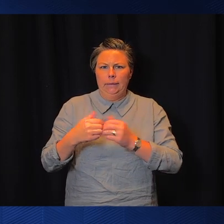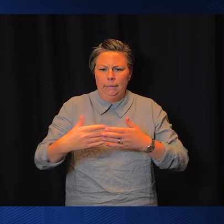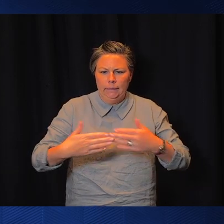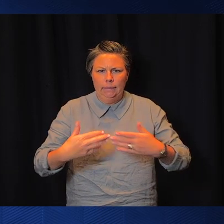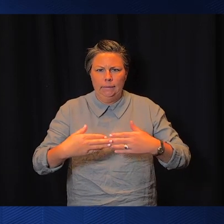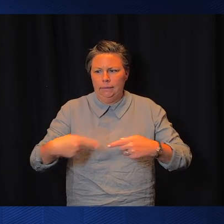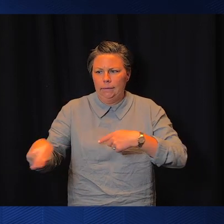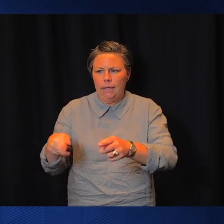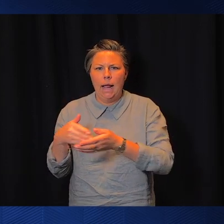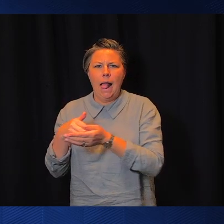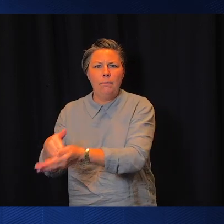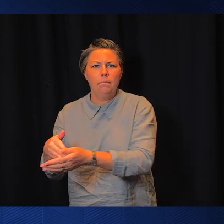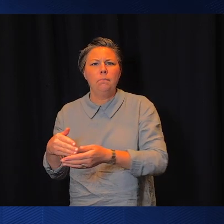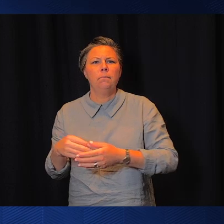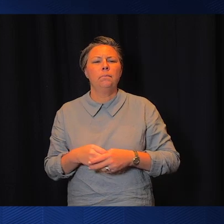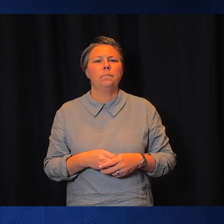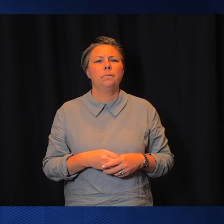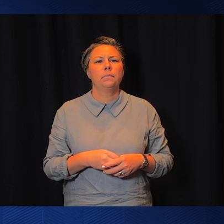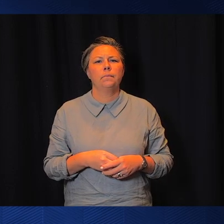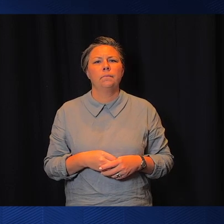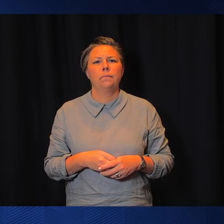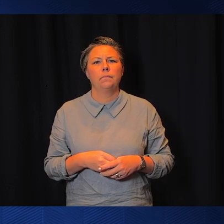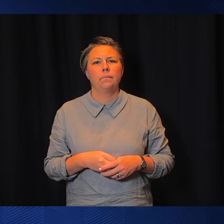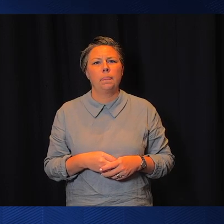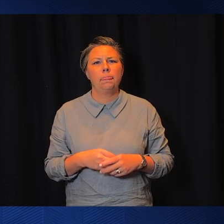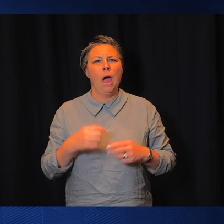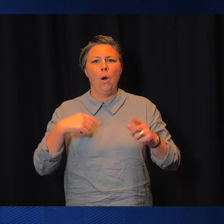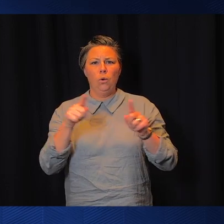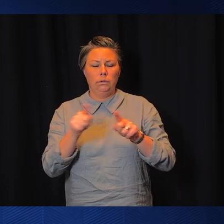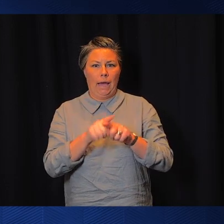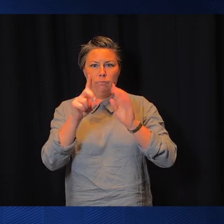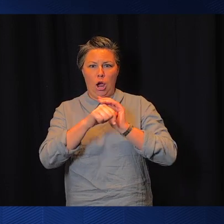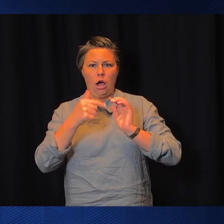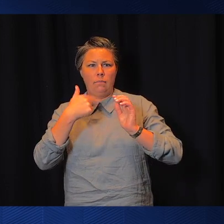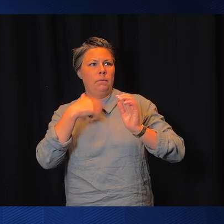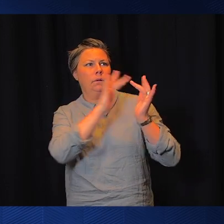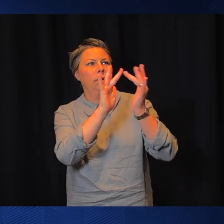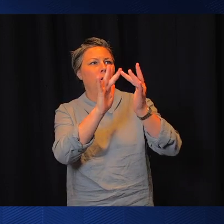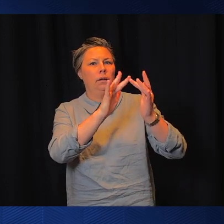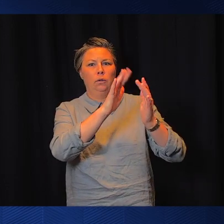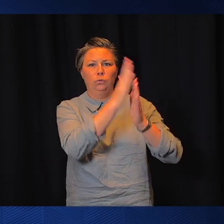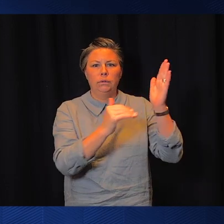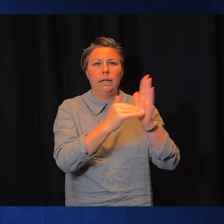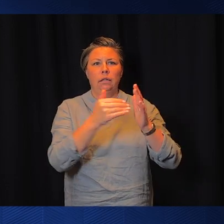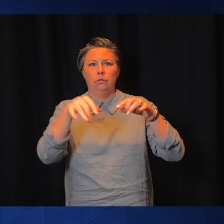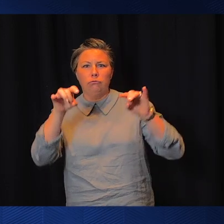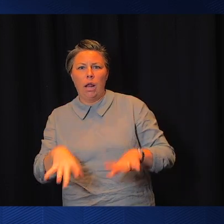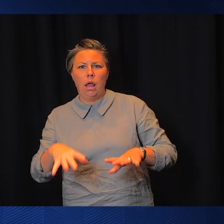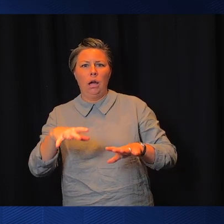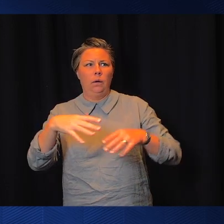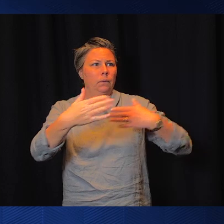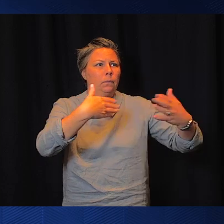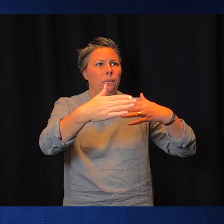with the diplomacy of making sure that the helicopters from Australia are coming and New Zealand are coming and all the conversation is happening at that